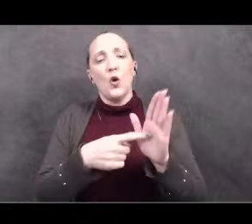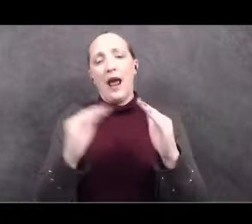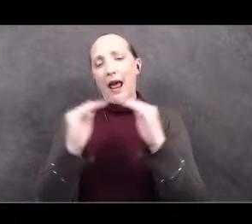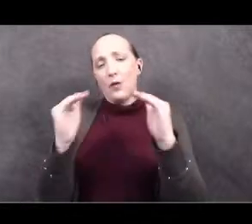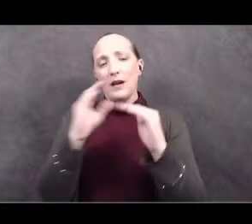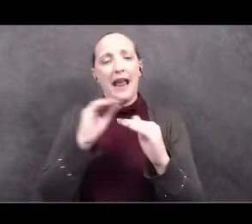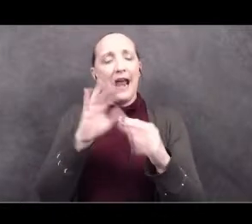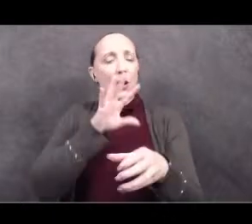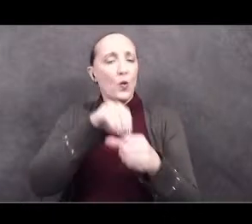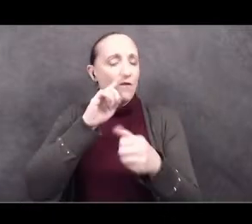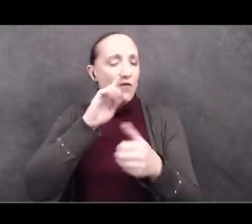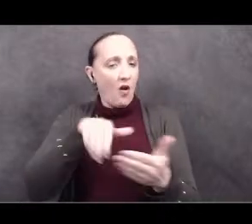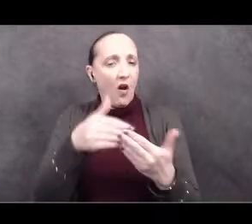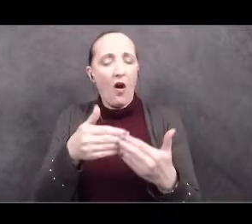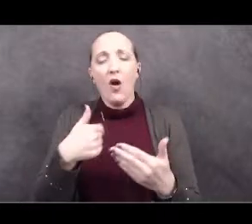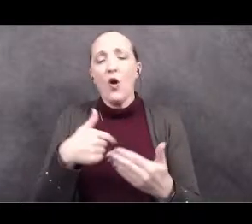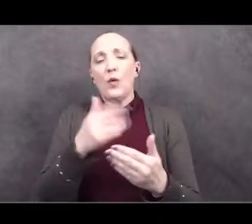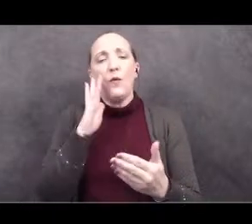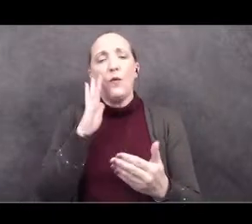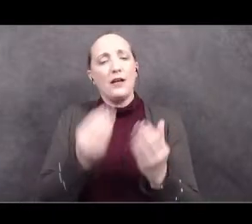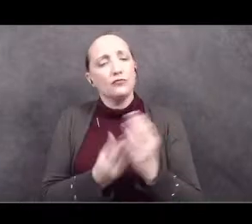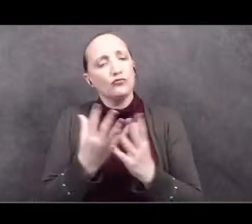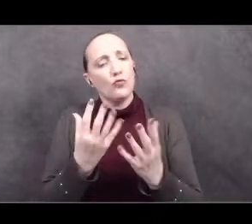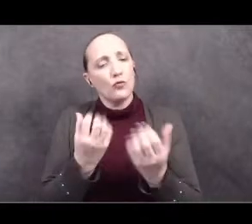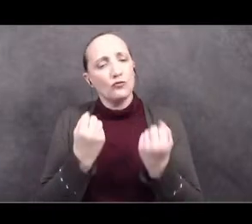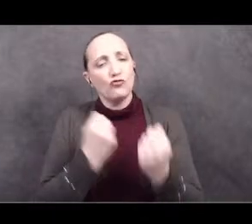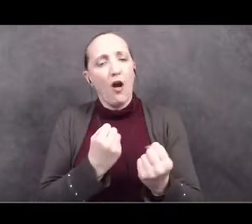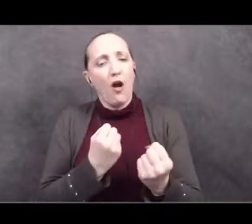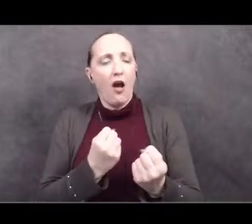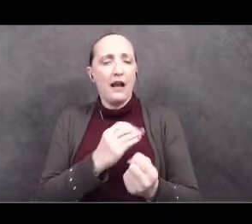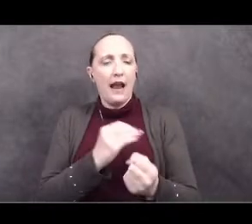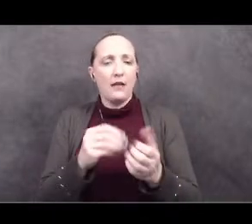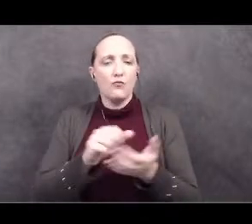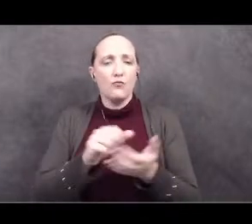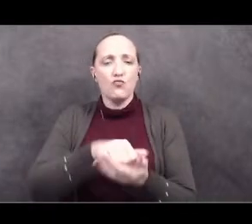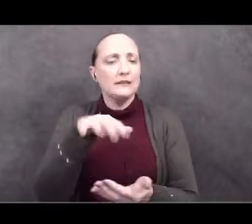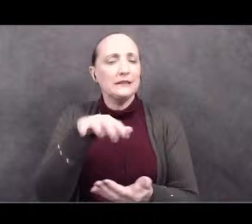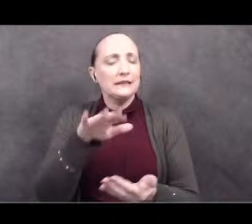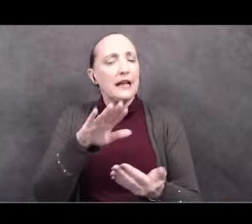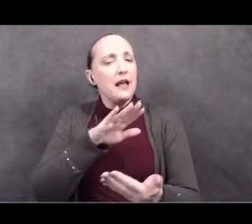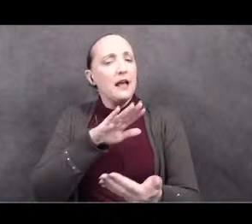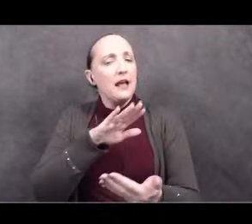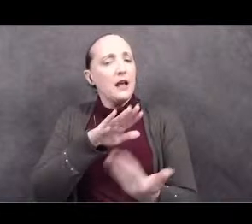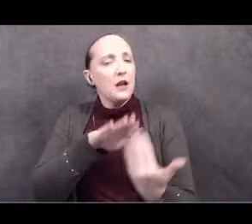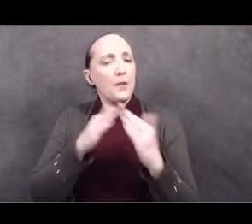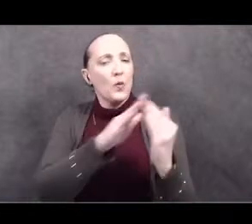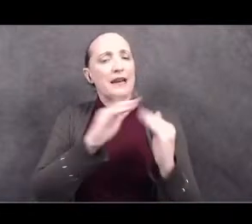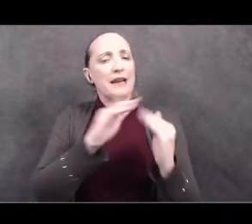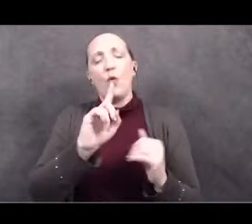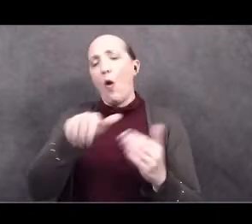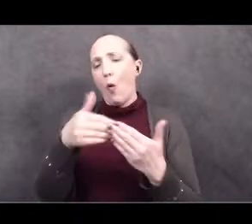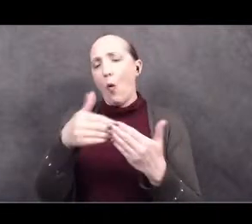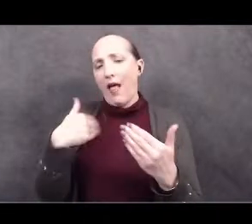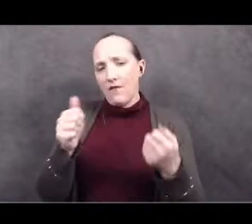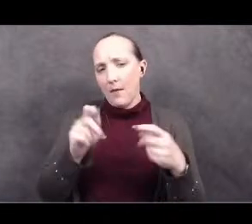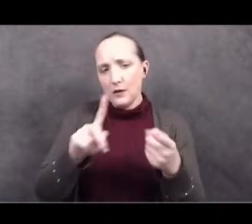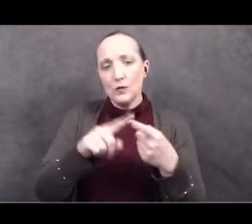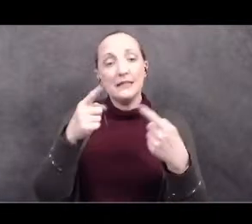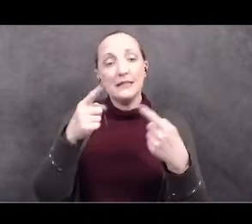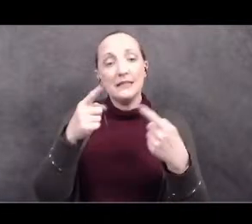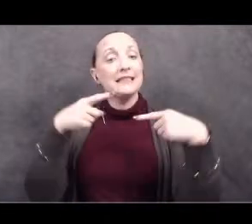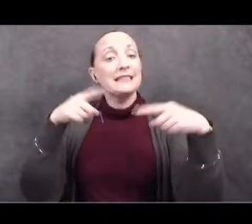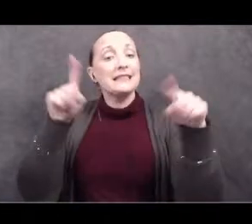strong unified and prosperous Community where we all have the an opportunity to succeed feel valued and